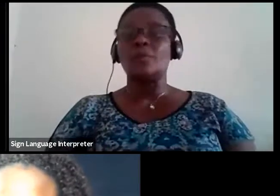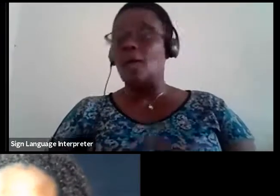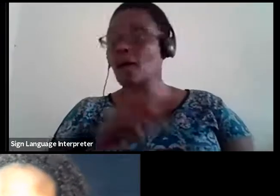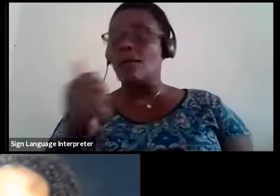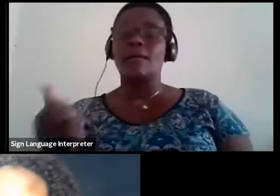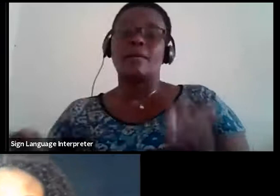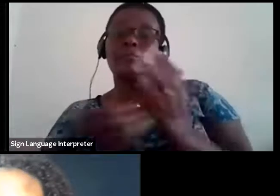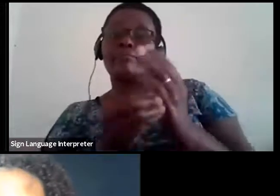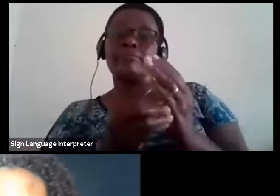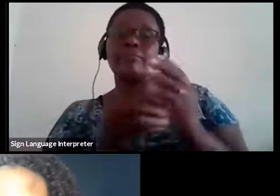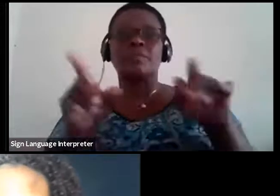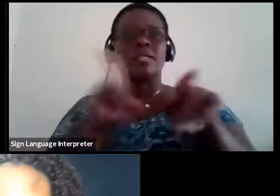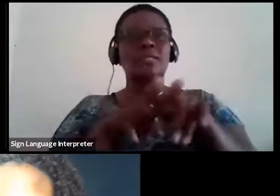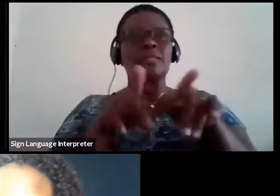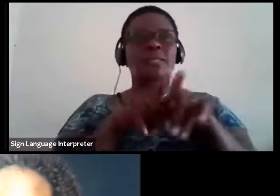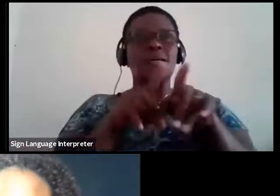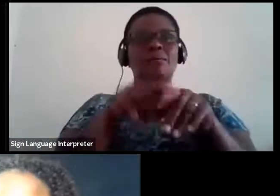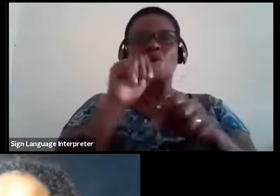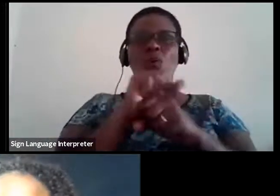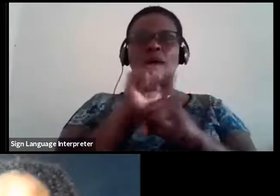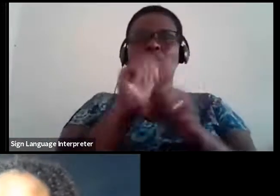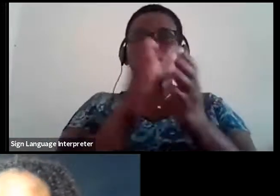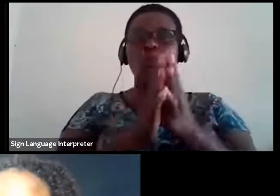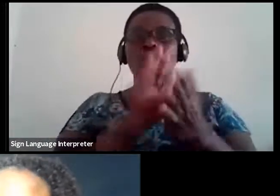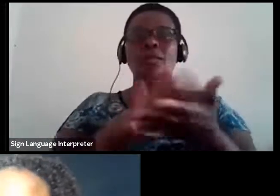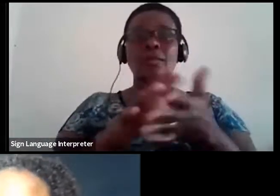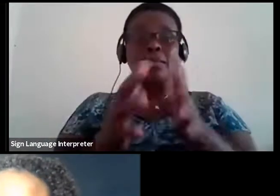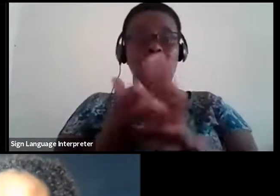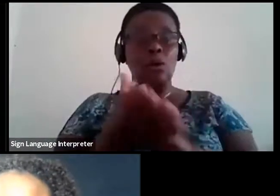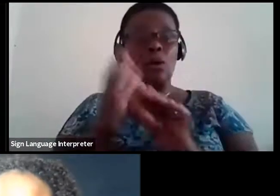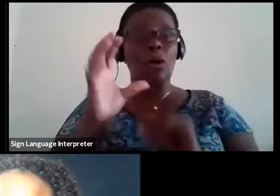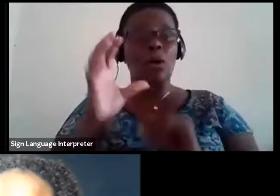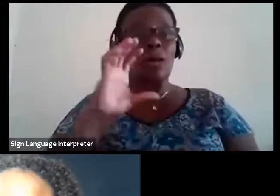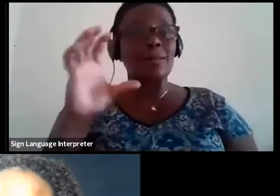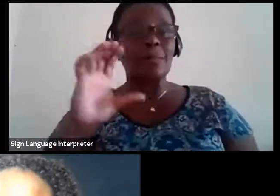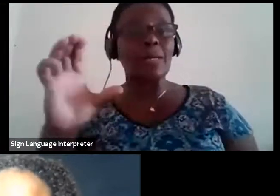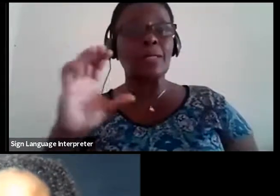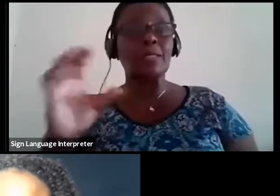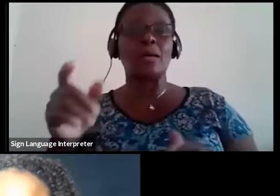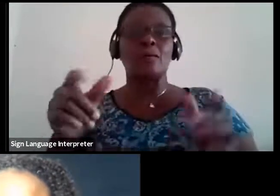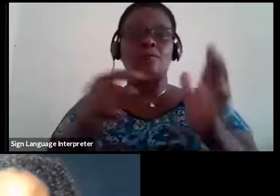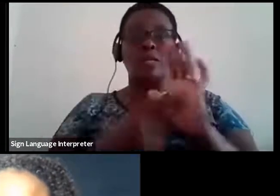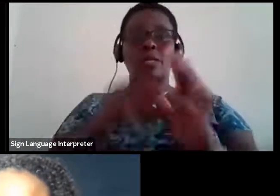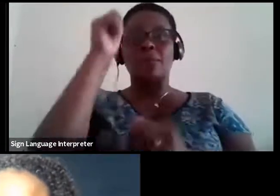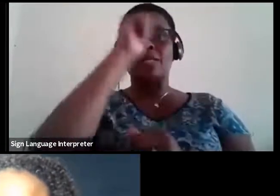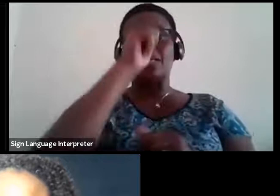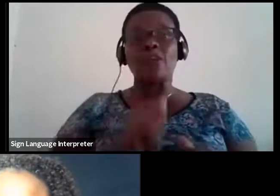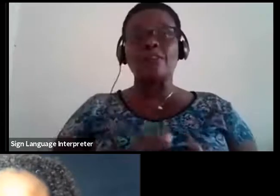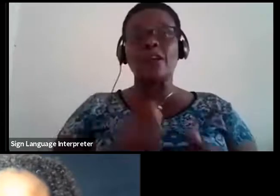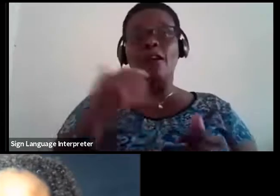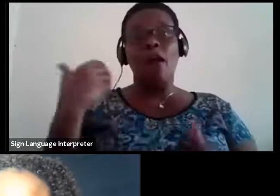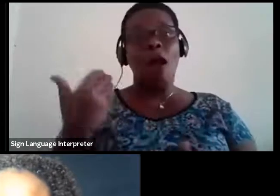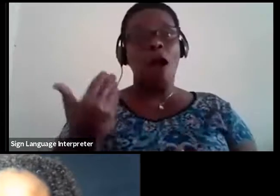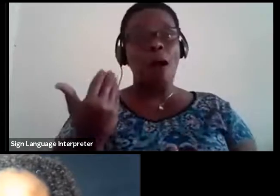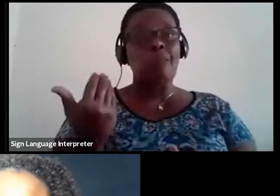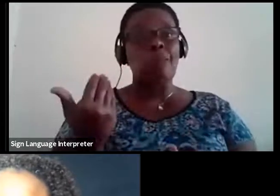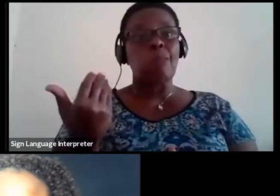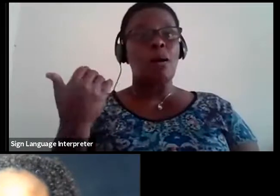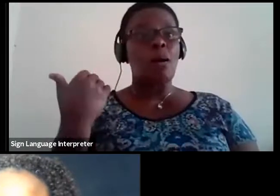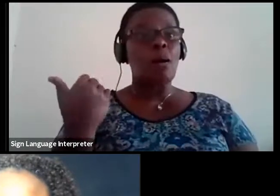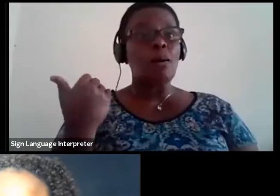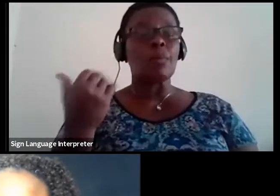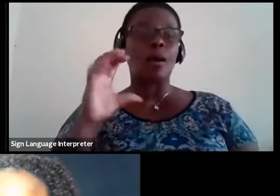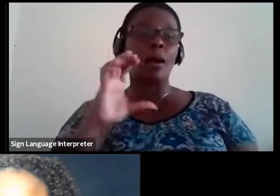the Facebook office in South Africa and all that, you know, trying to find ways of how can we